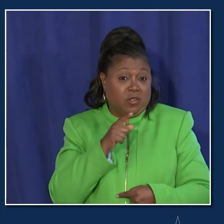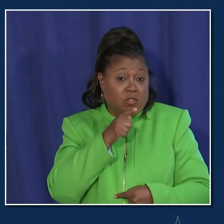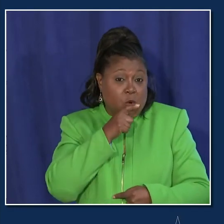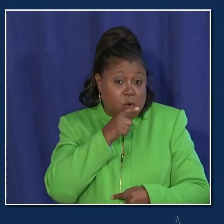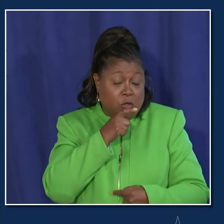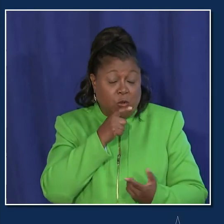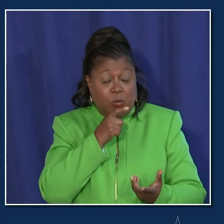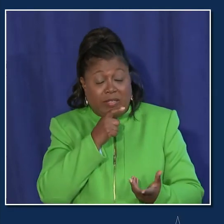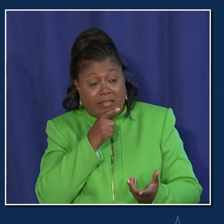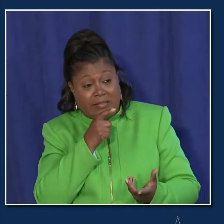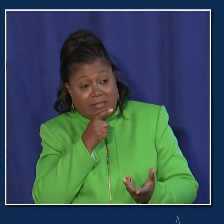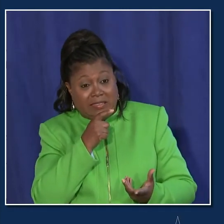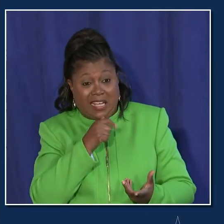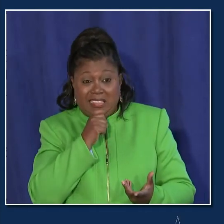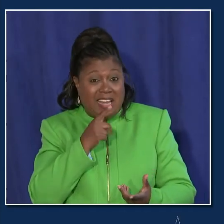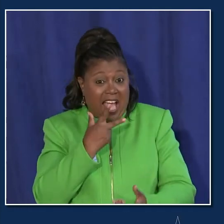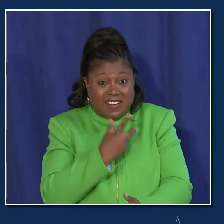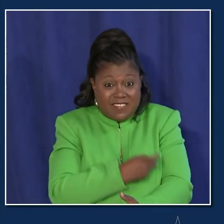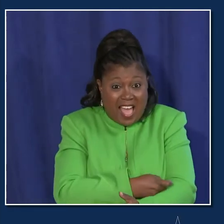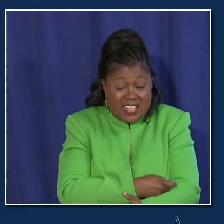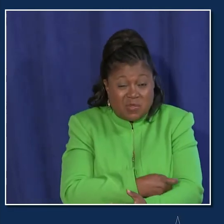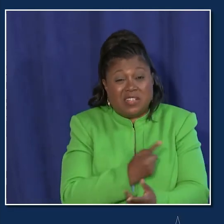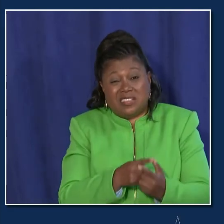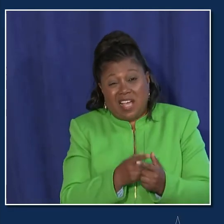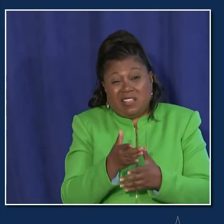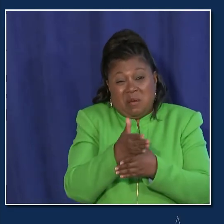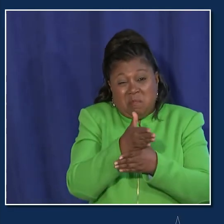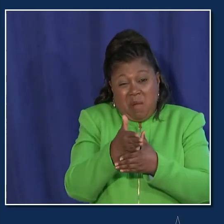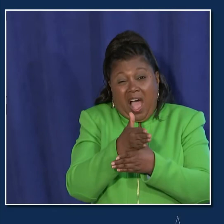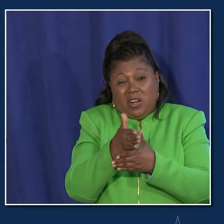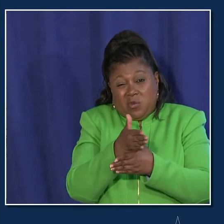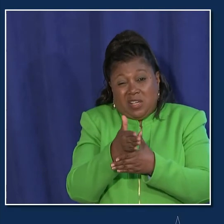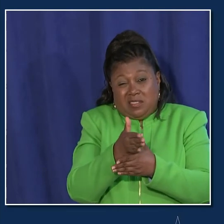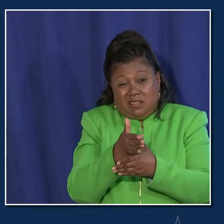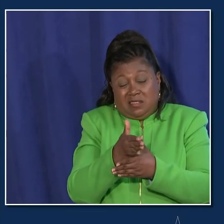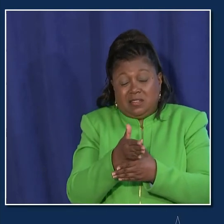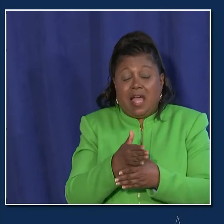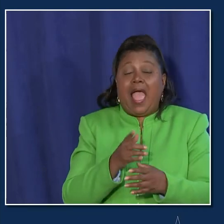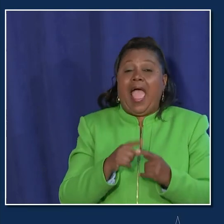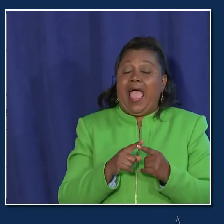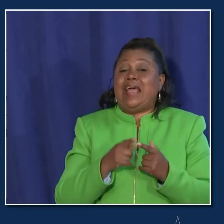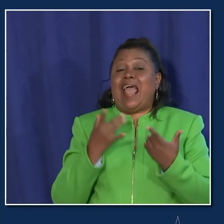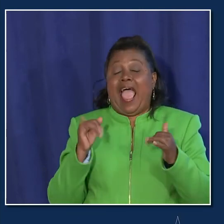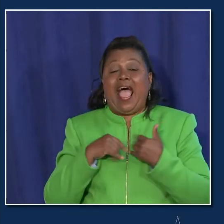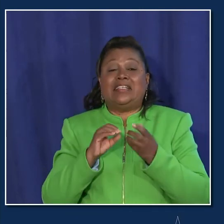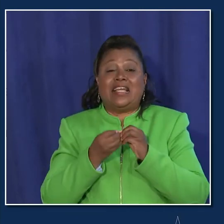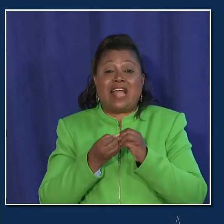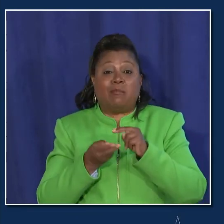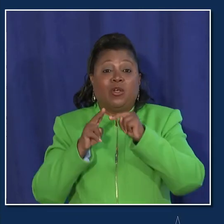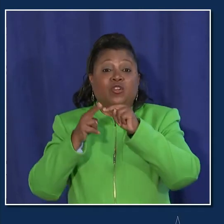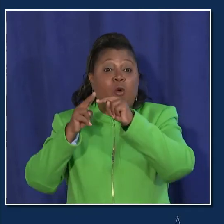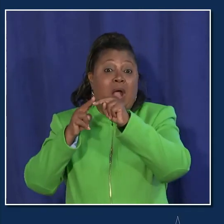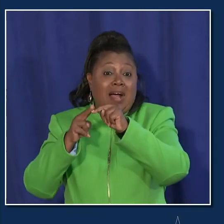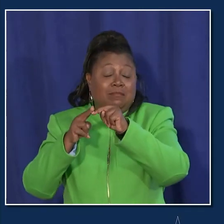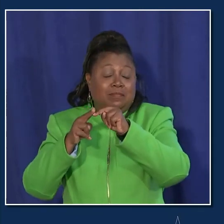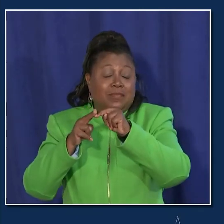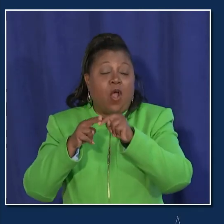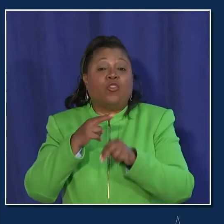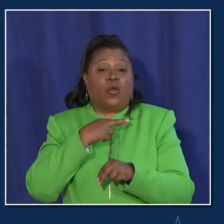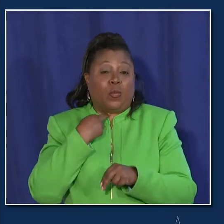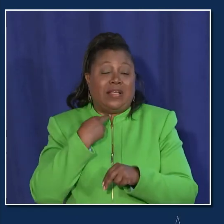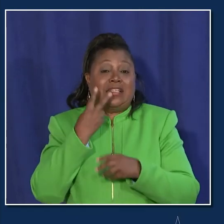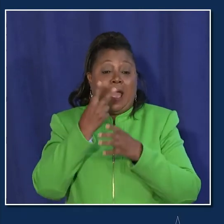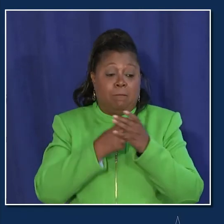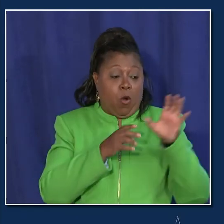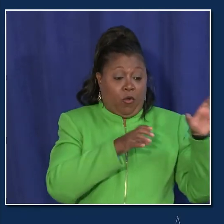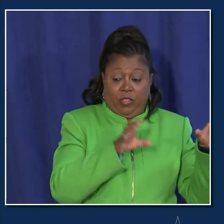who is unvaccinated is kind of in the moderate risk range, I would say. And as our numbers go up, the risk in